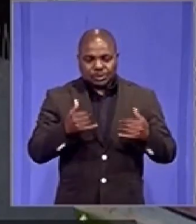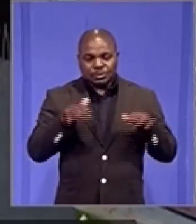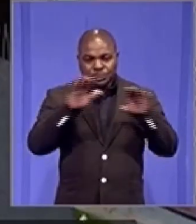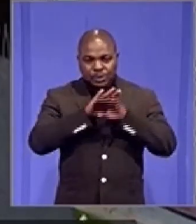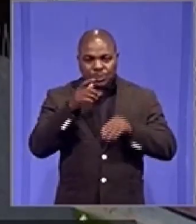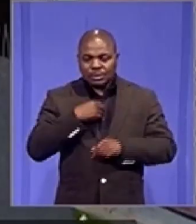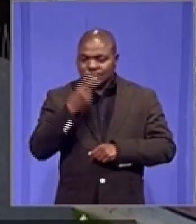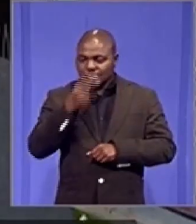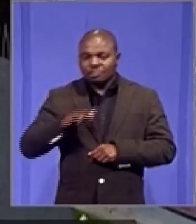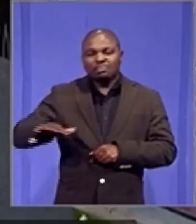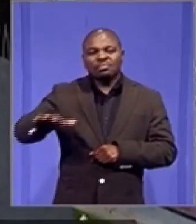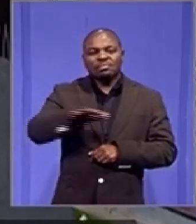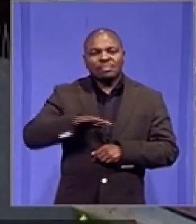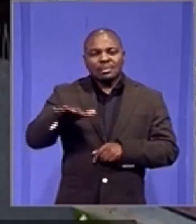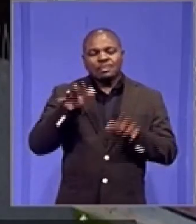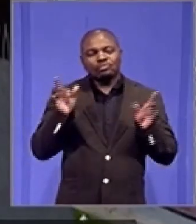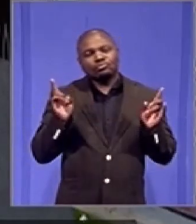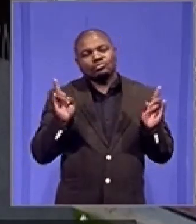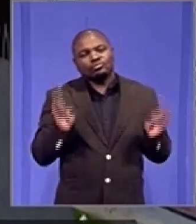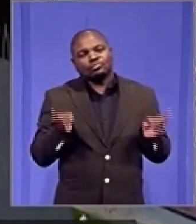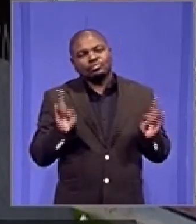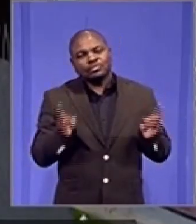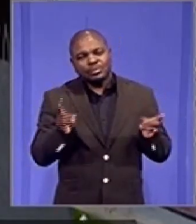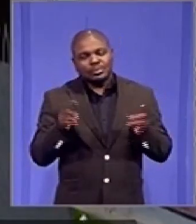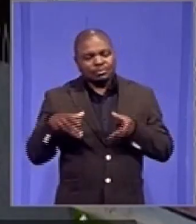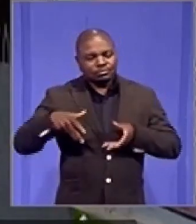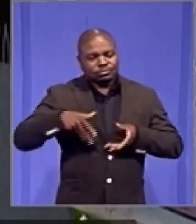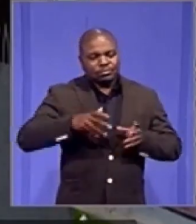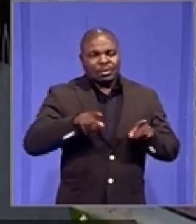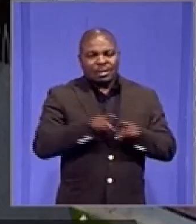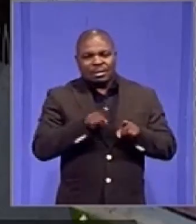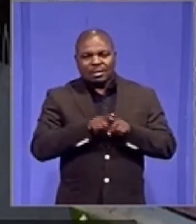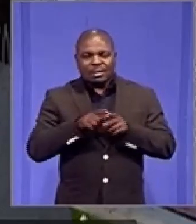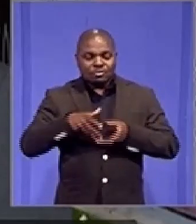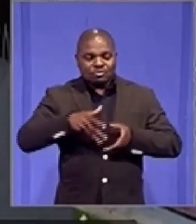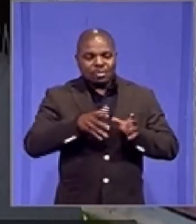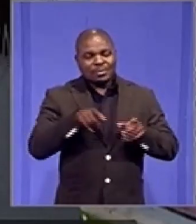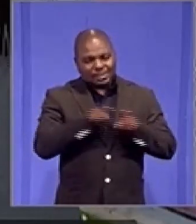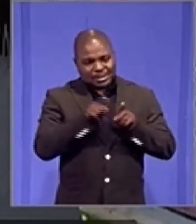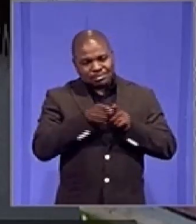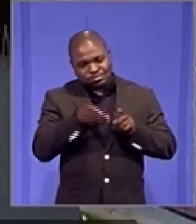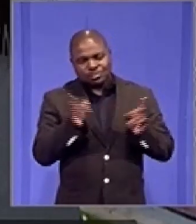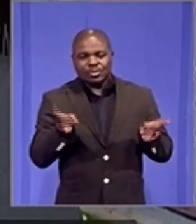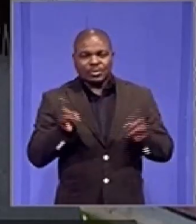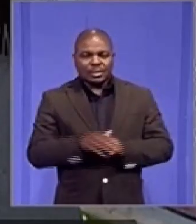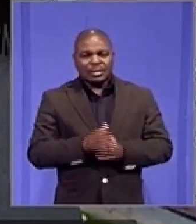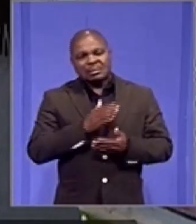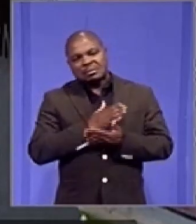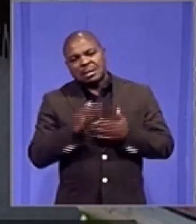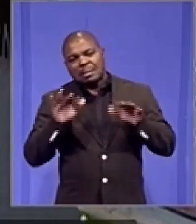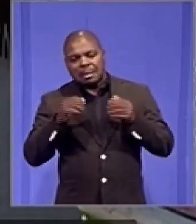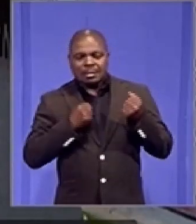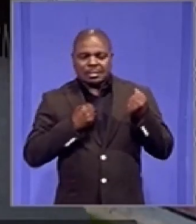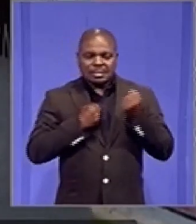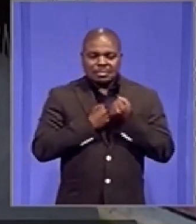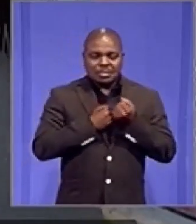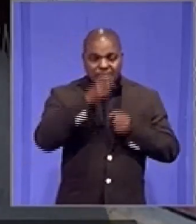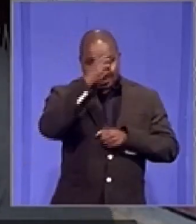mo lefelong la go lebelela dipapadi tse farologaneng go akaretsa le yone rugby. Mme re na le bangwe ba balatsedi